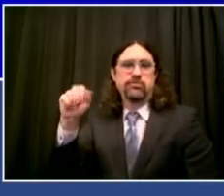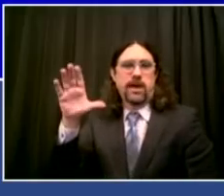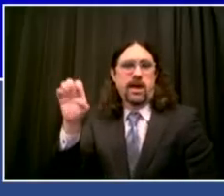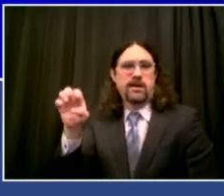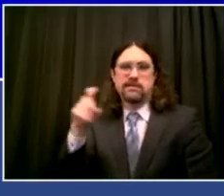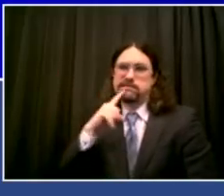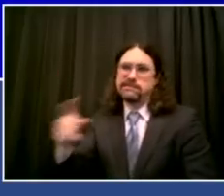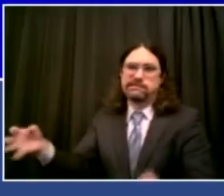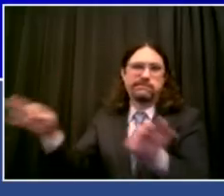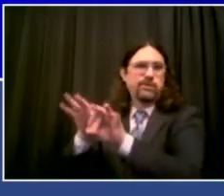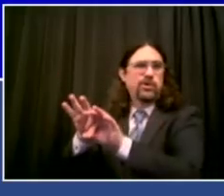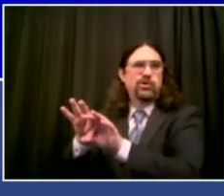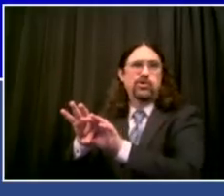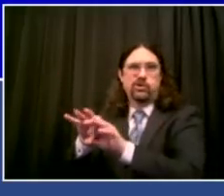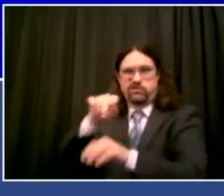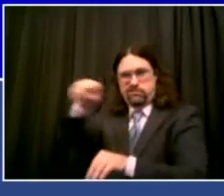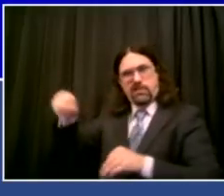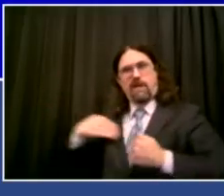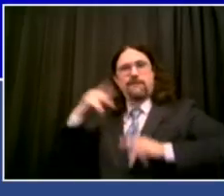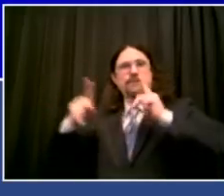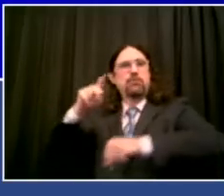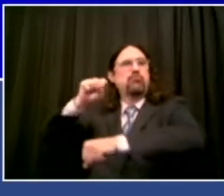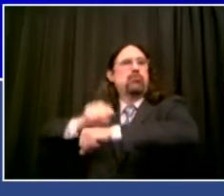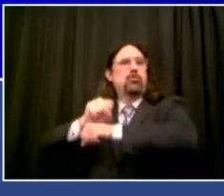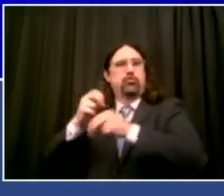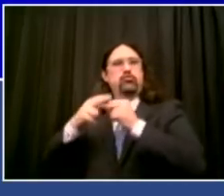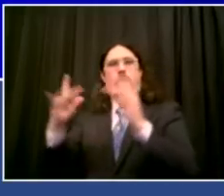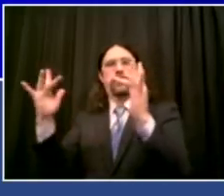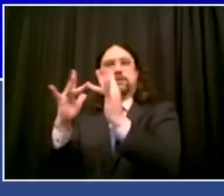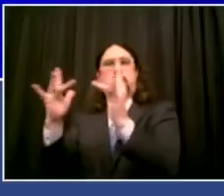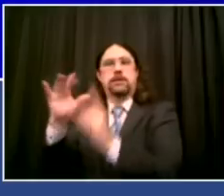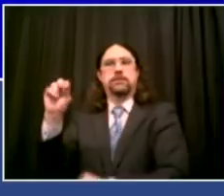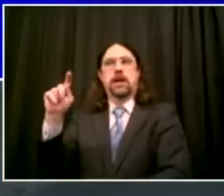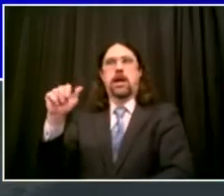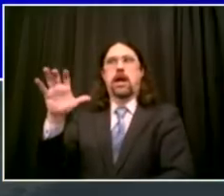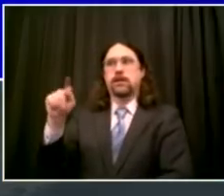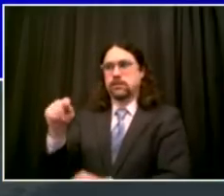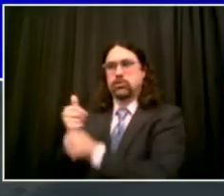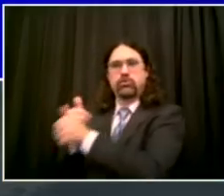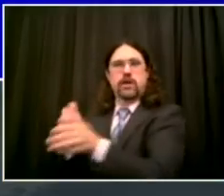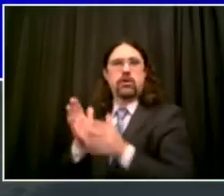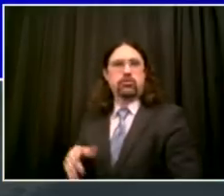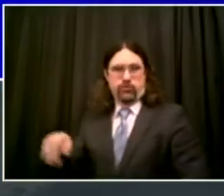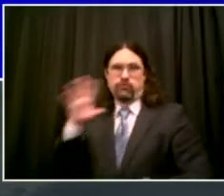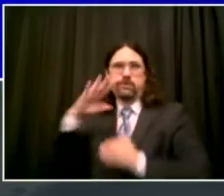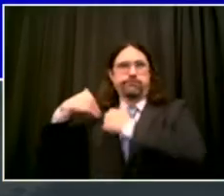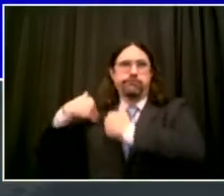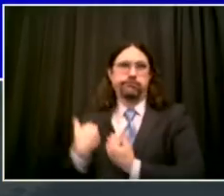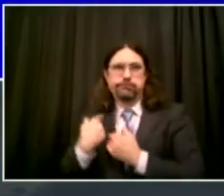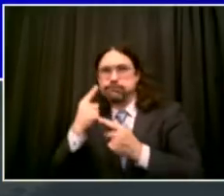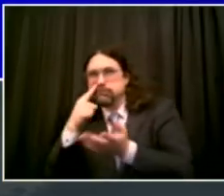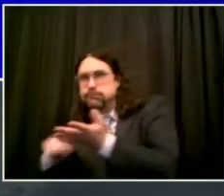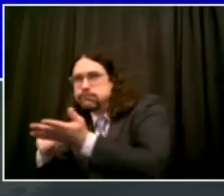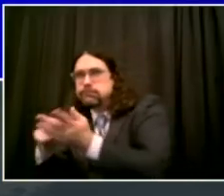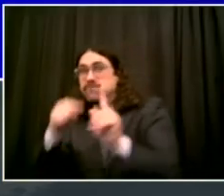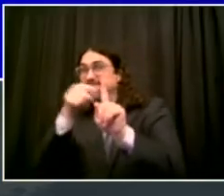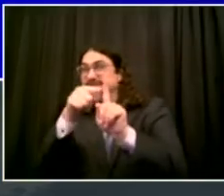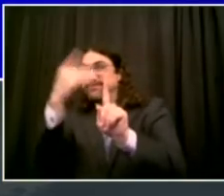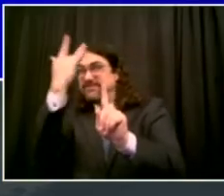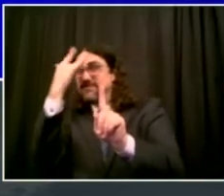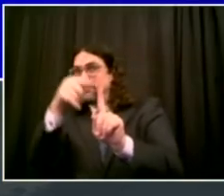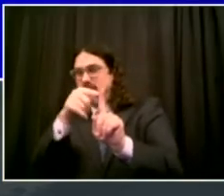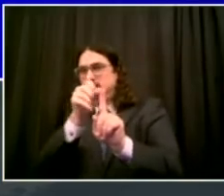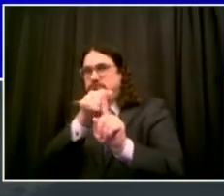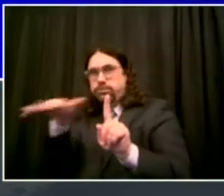by June 1. As of today, I am pleased to say we have hired over 1,700 contact